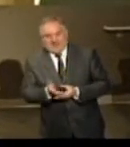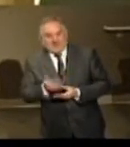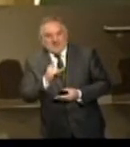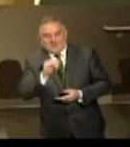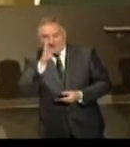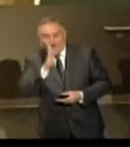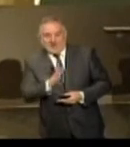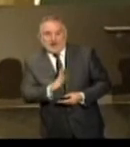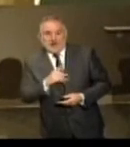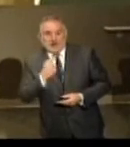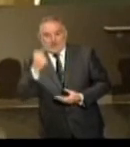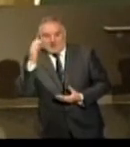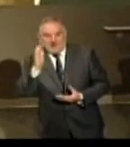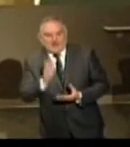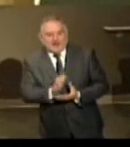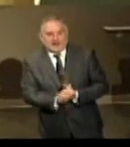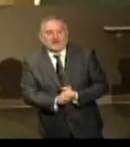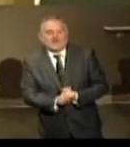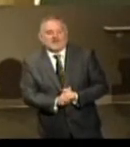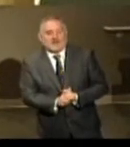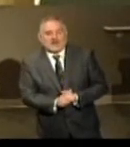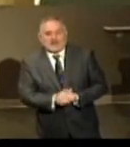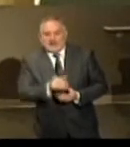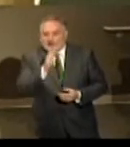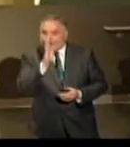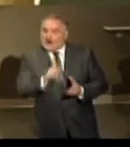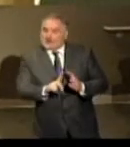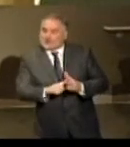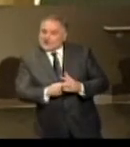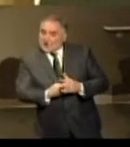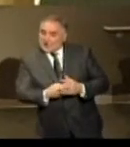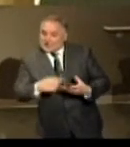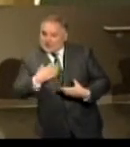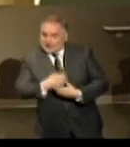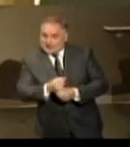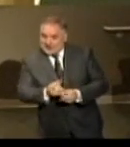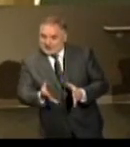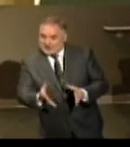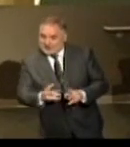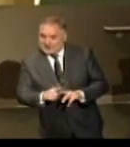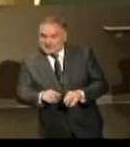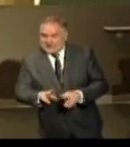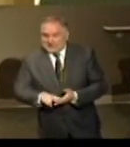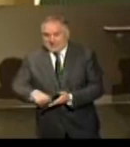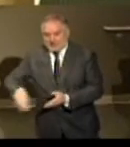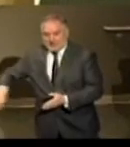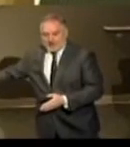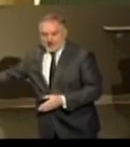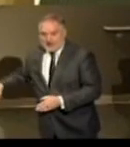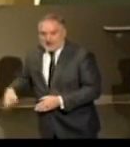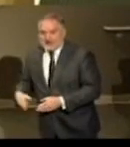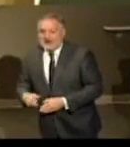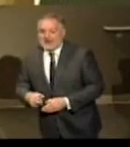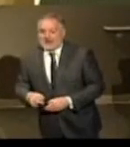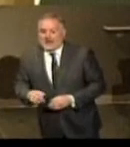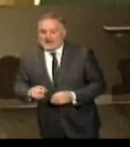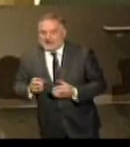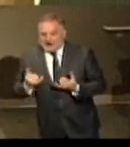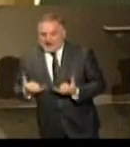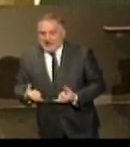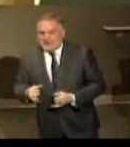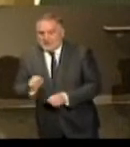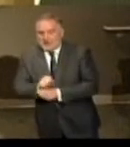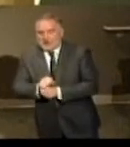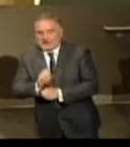are those that believe that God started creation, but God stepped away from creation, and creation is running on its own